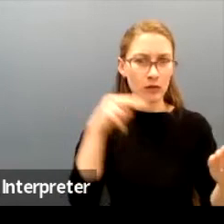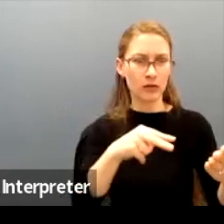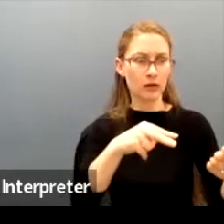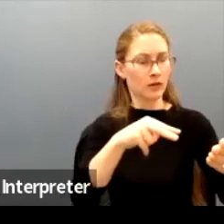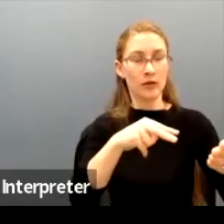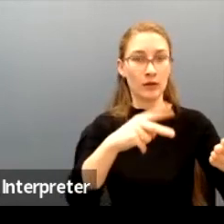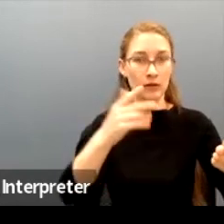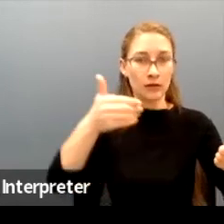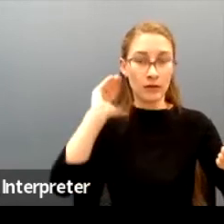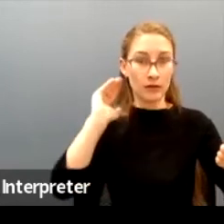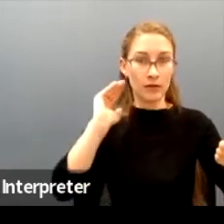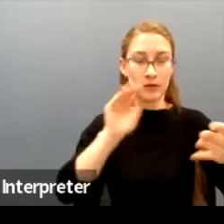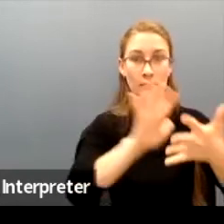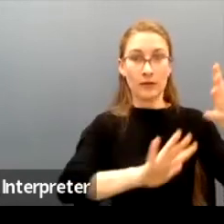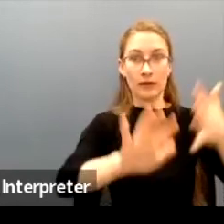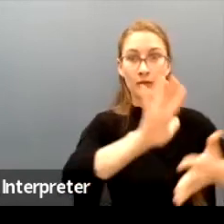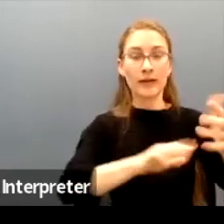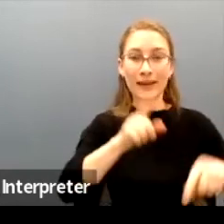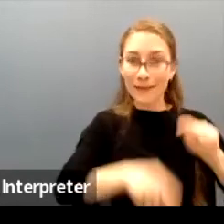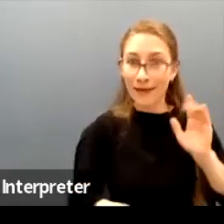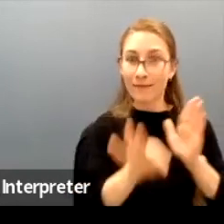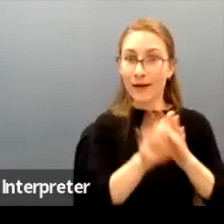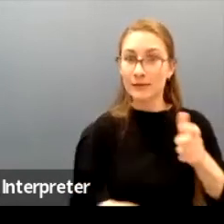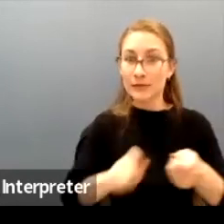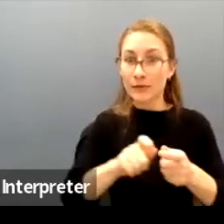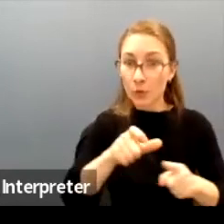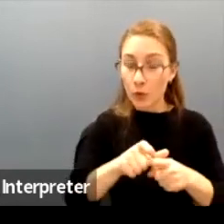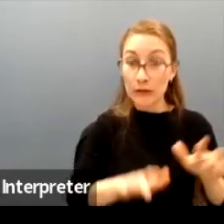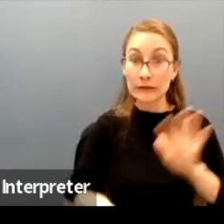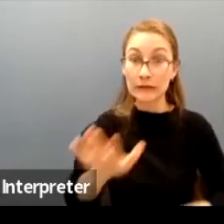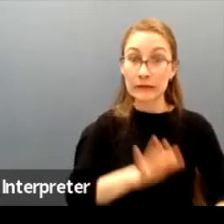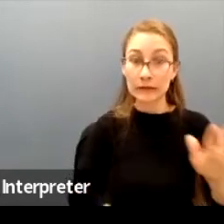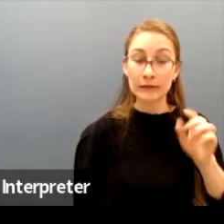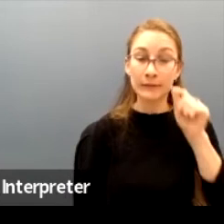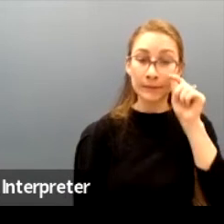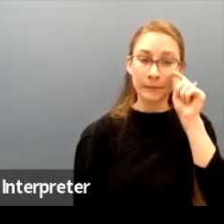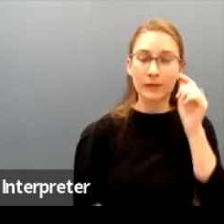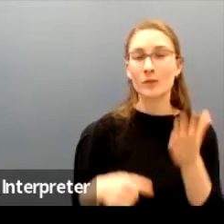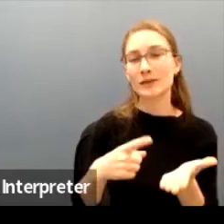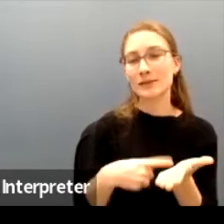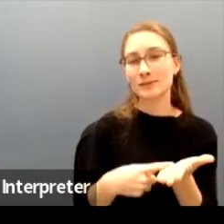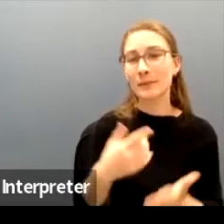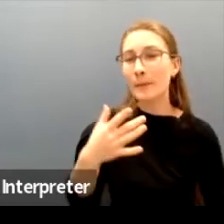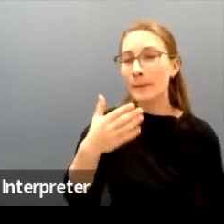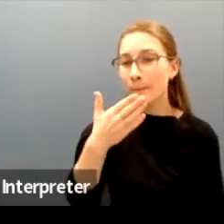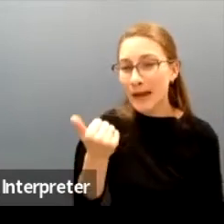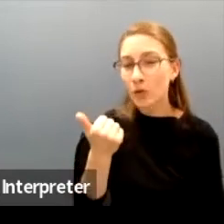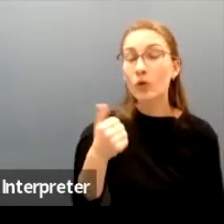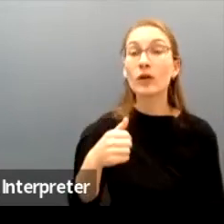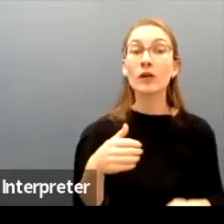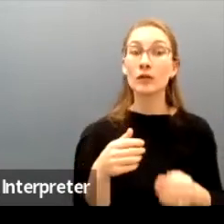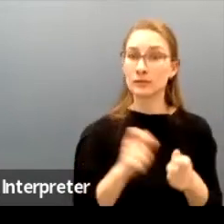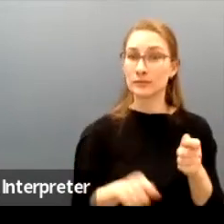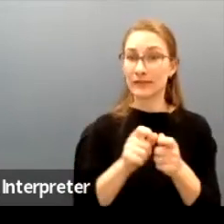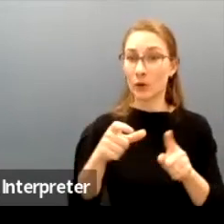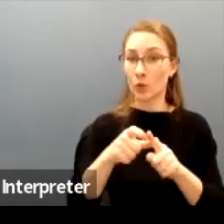word. Where's the word that I want to say? I can't find it. So a lot of times when we're introducing it, it might be a good idea to hide some of the words so it lessens